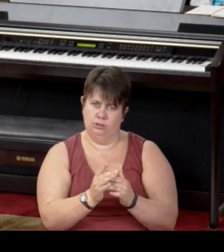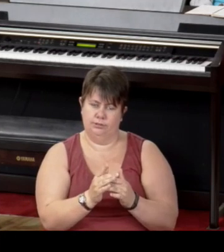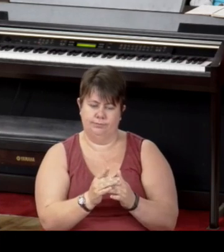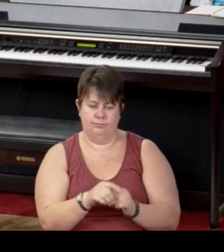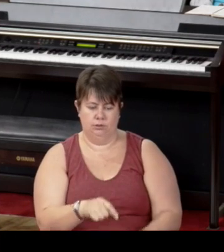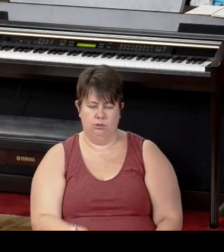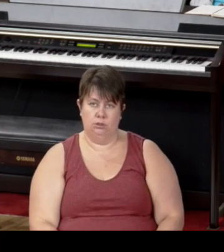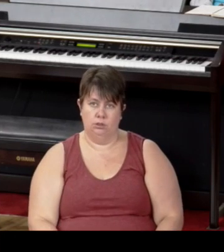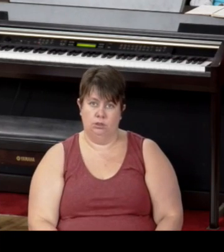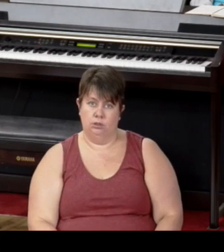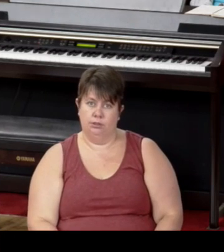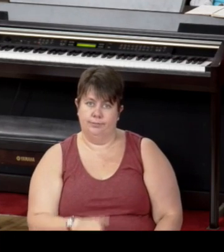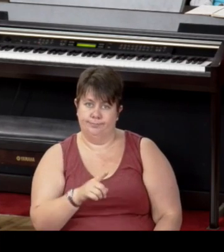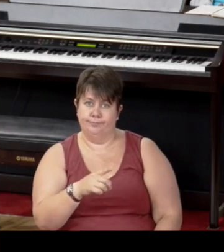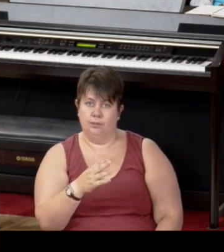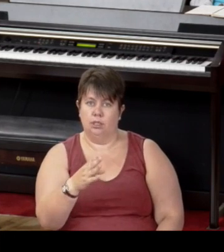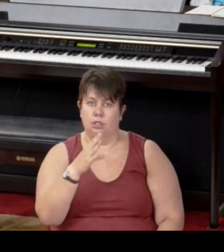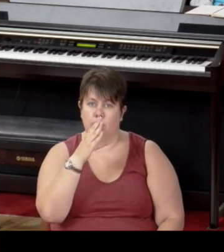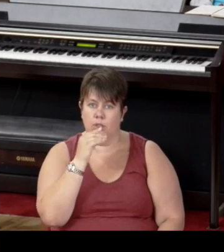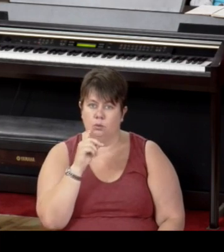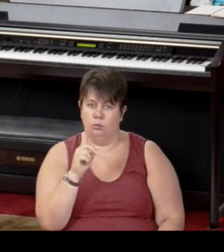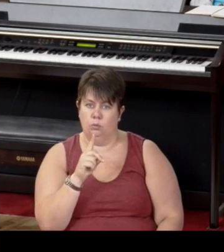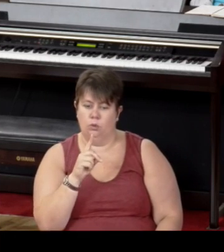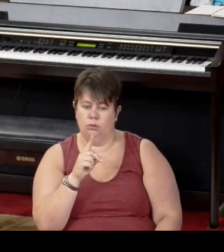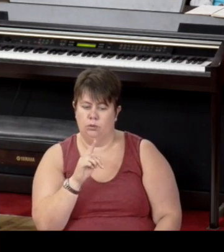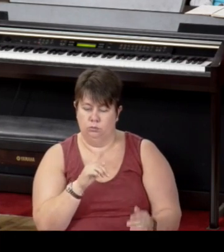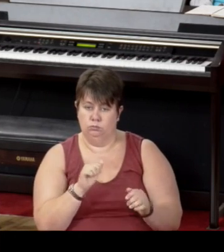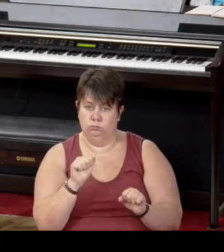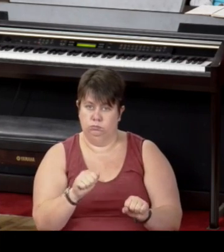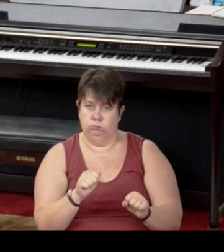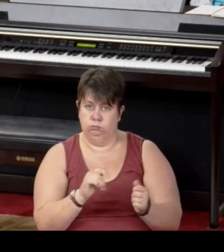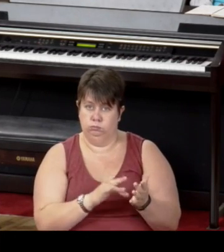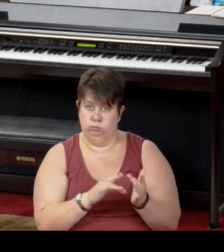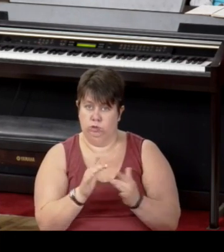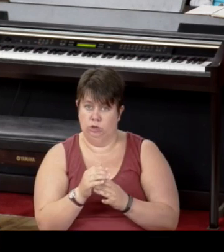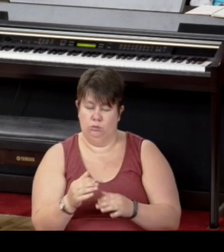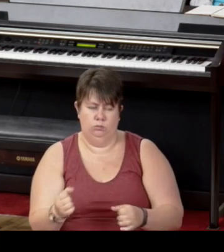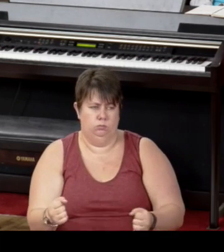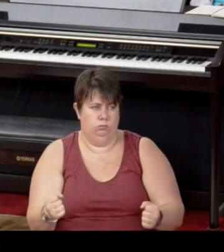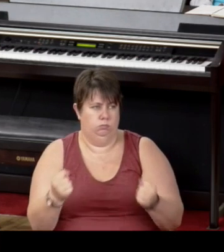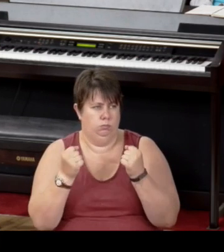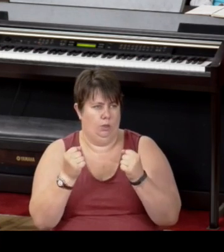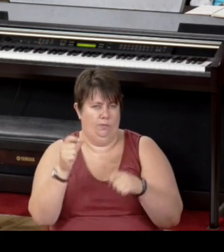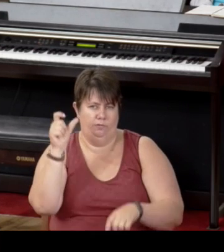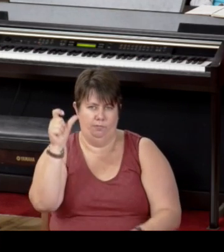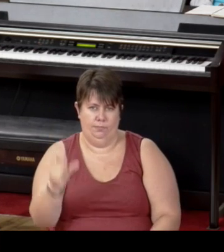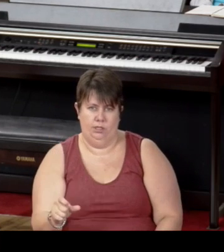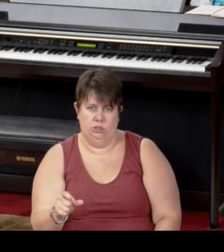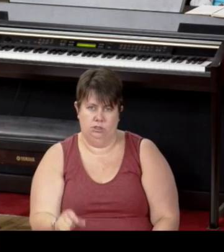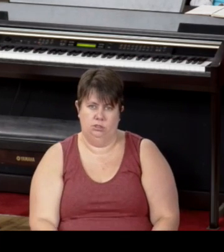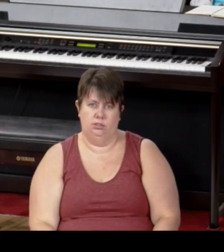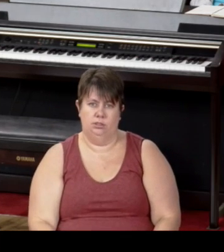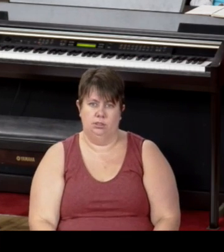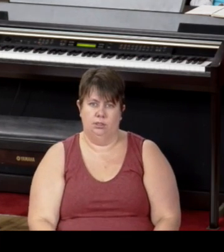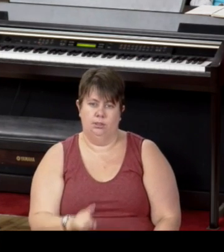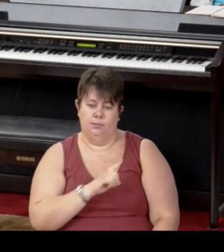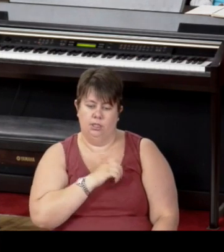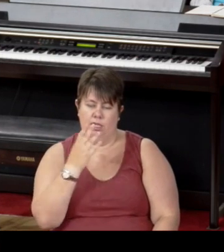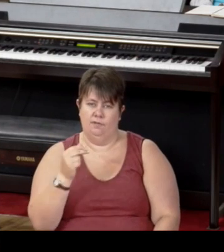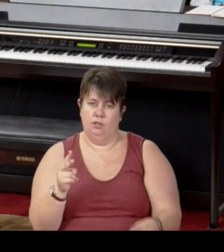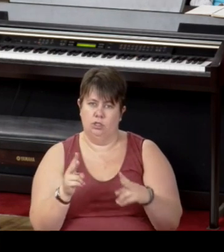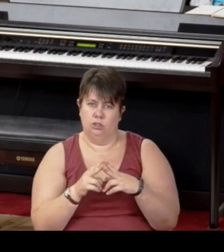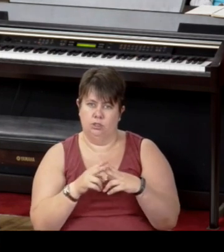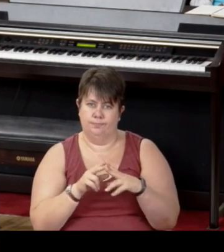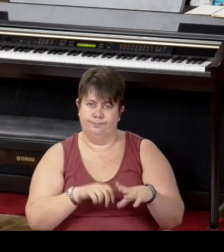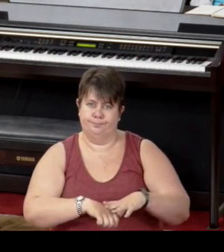powerful. Jesus is powerful. He's the one who wields the double-edged sword that gives him power beyond anything that we